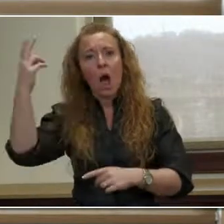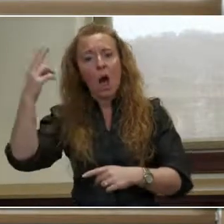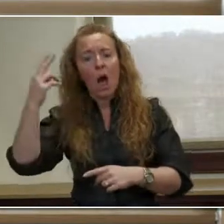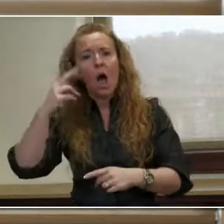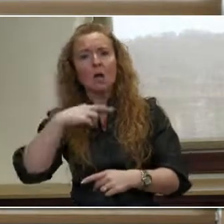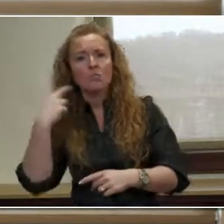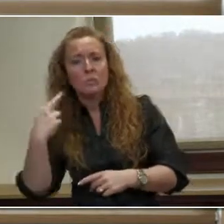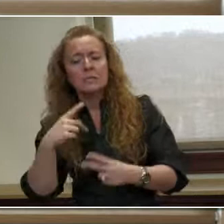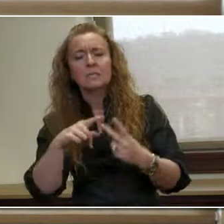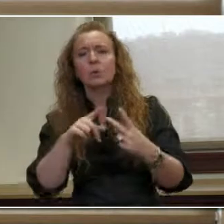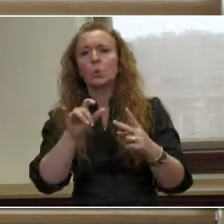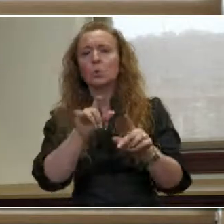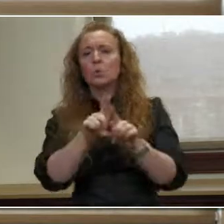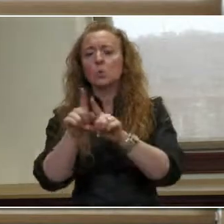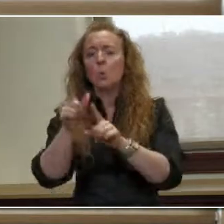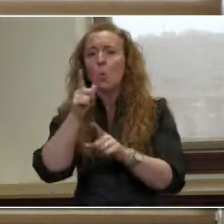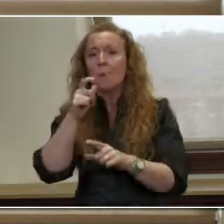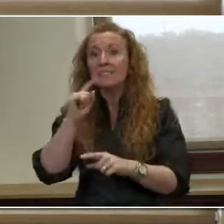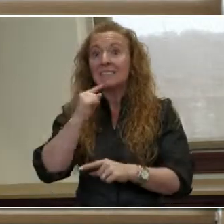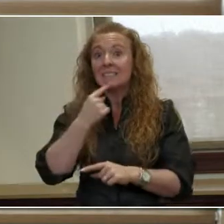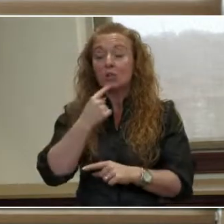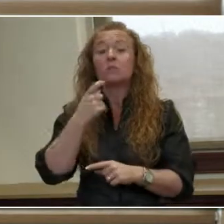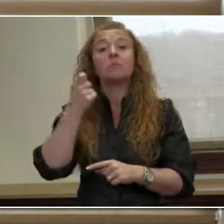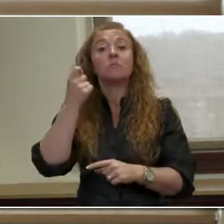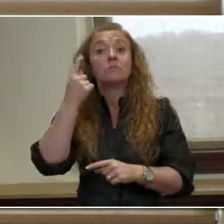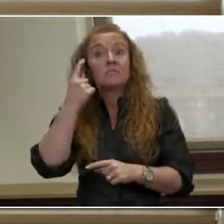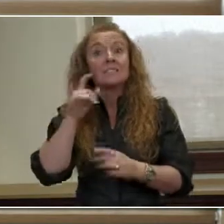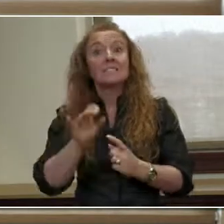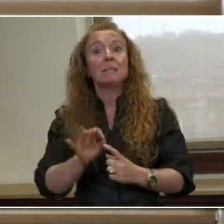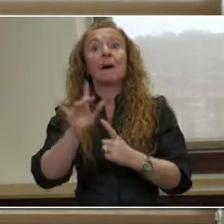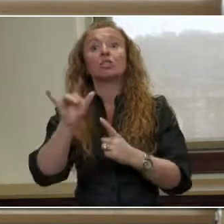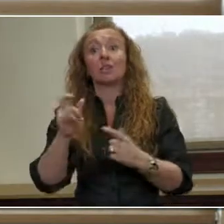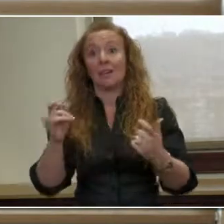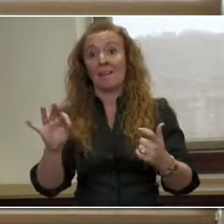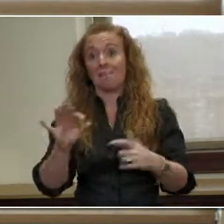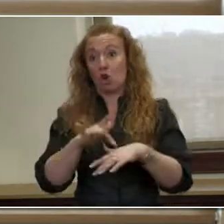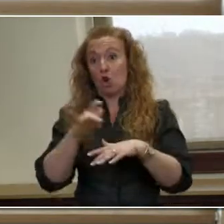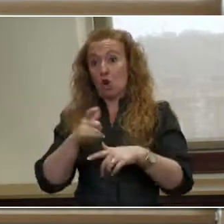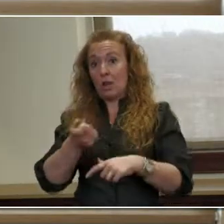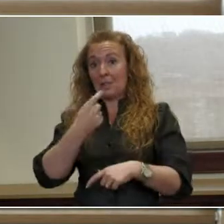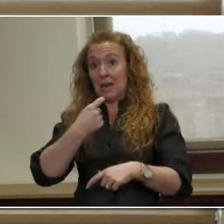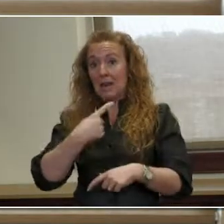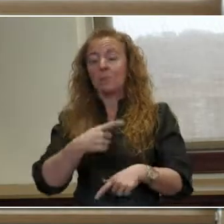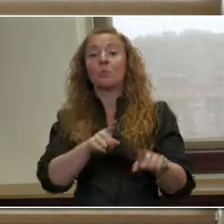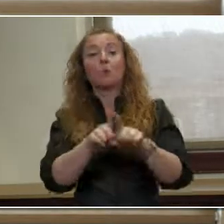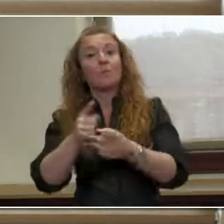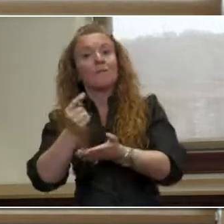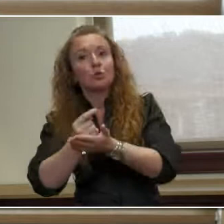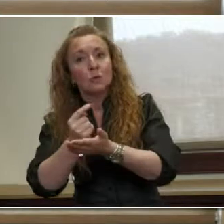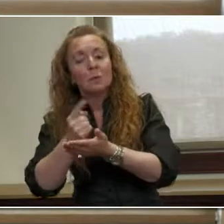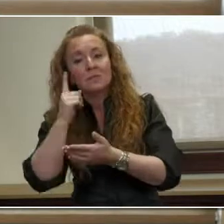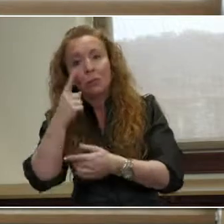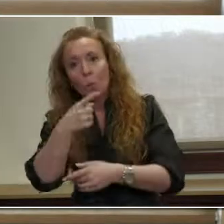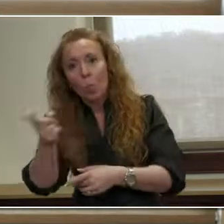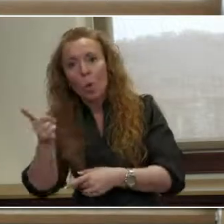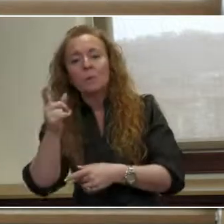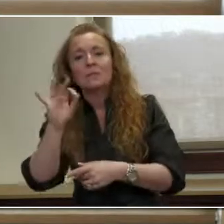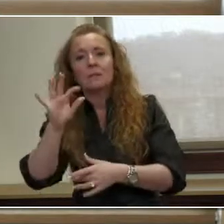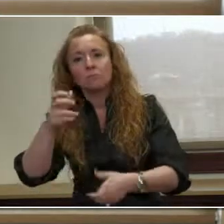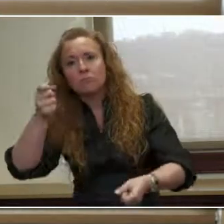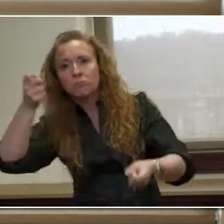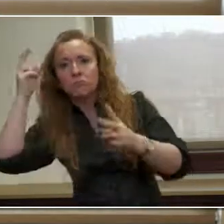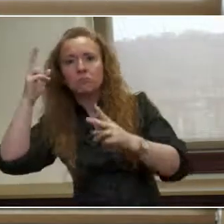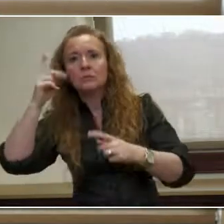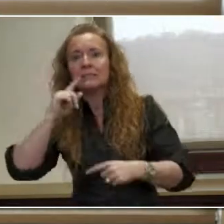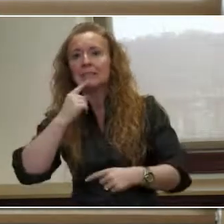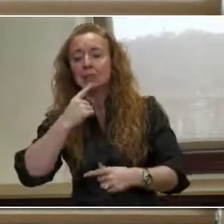outcomes, especially if taken early in the course of the disease. And we have treatments for those with serious disease.